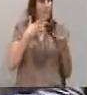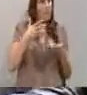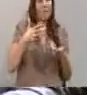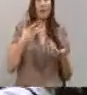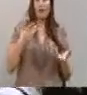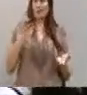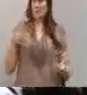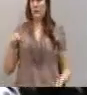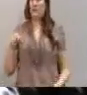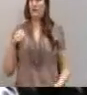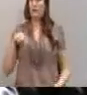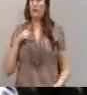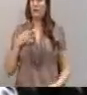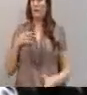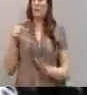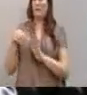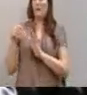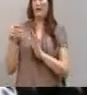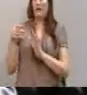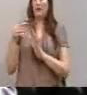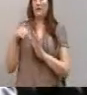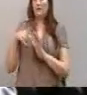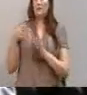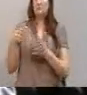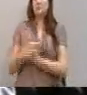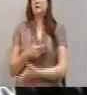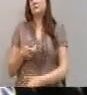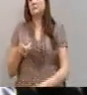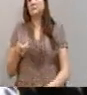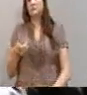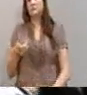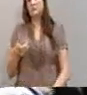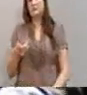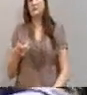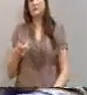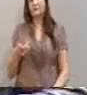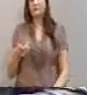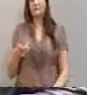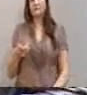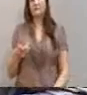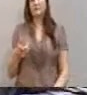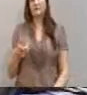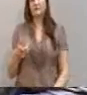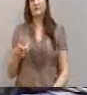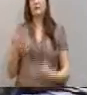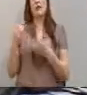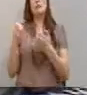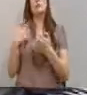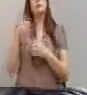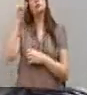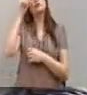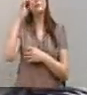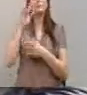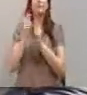the great potential that the Parliament can do to transform dreams into reality through